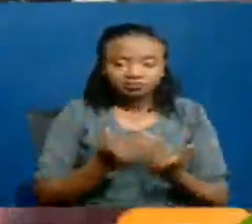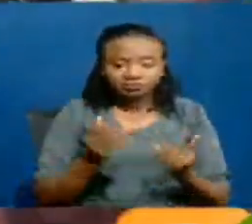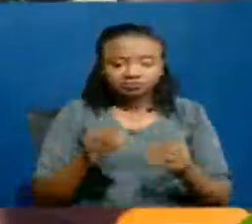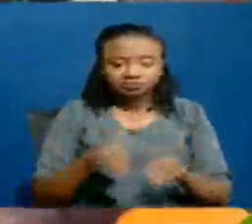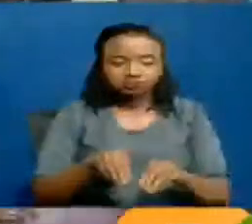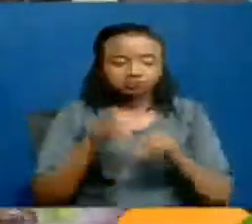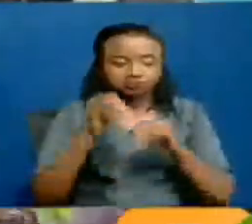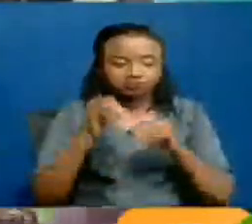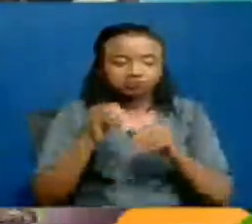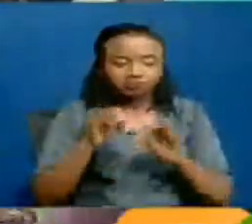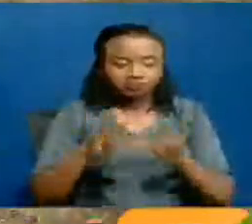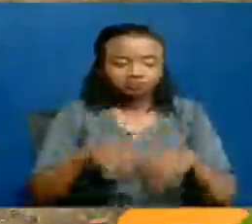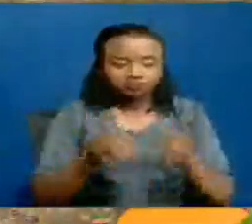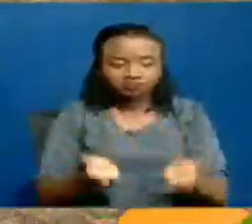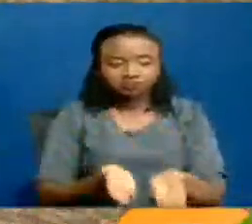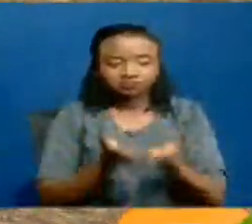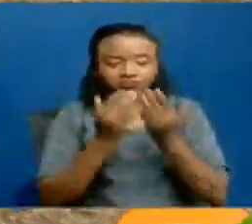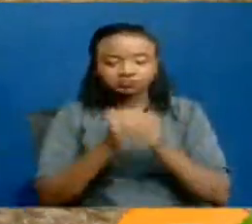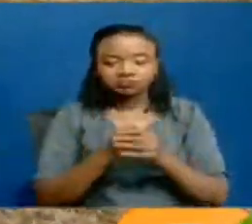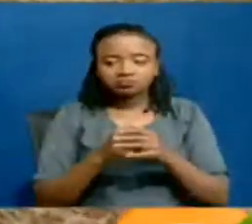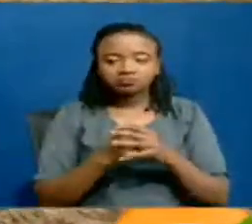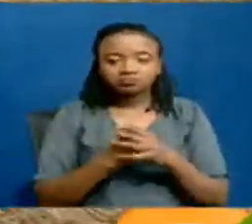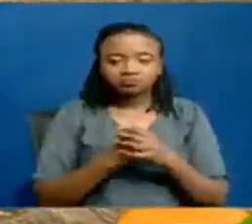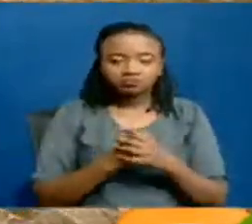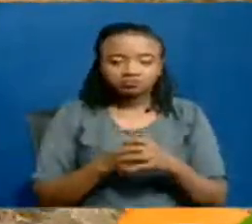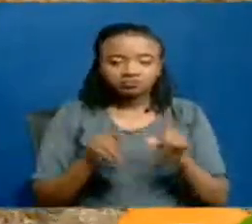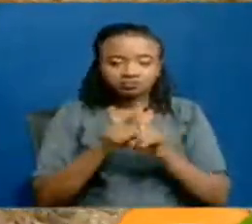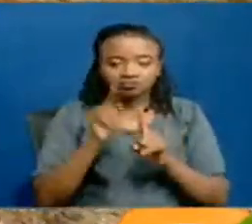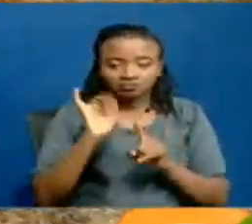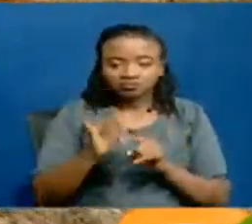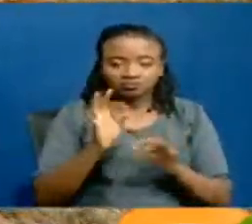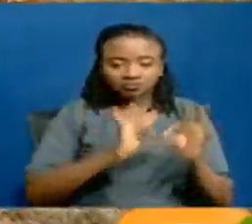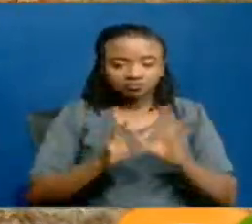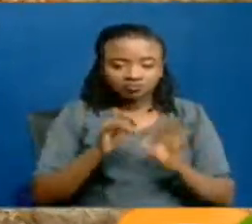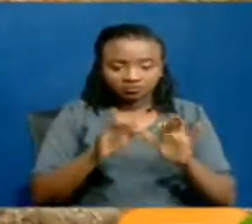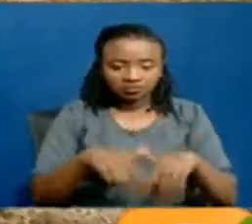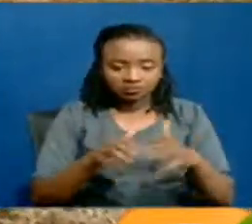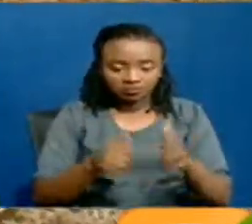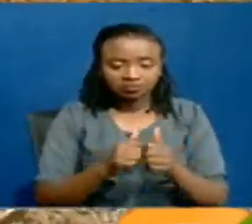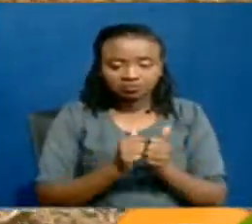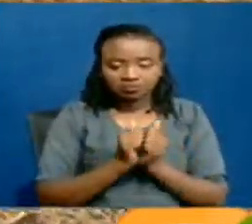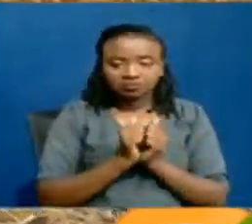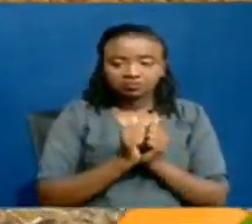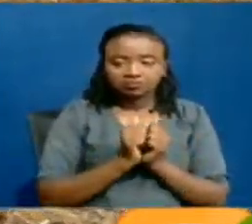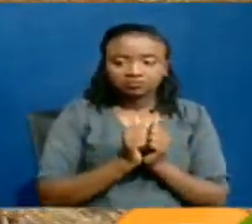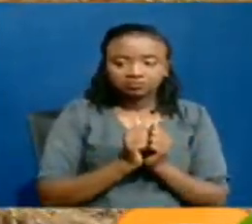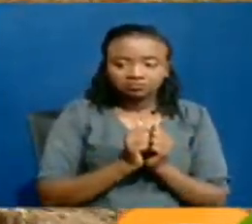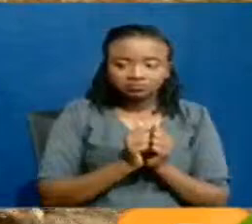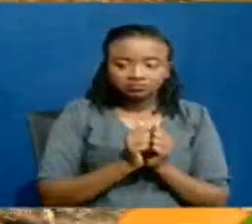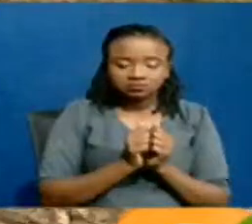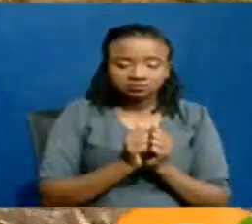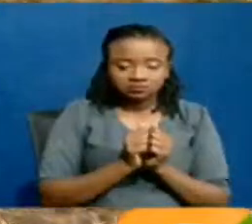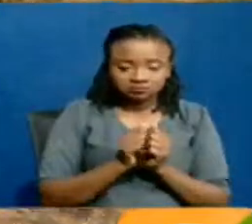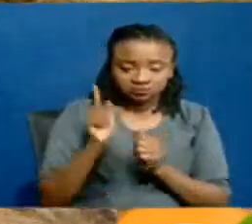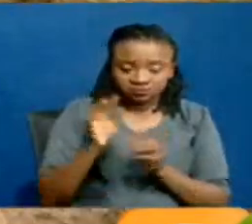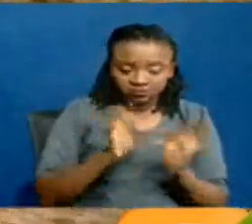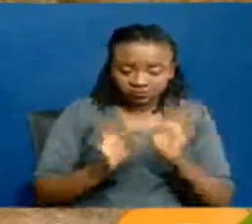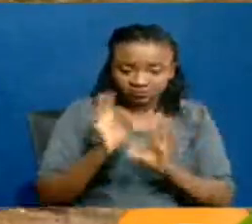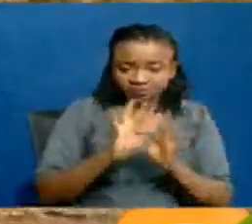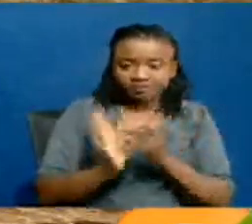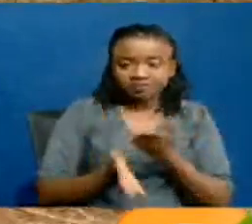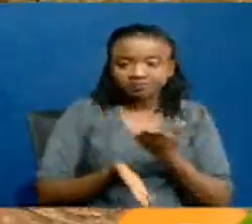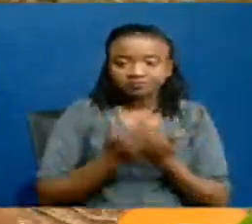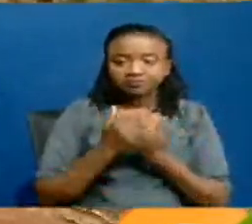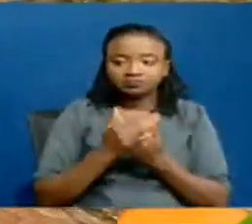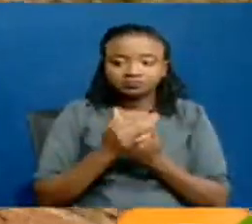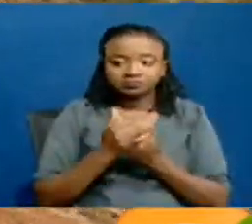boost productivity. Regenerative agriculture is a conservation and rehabilitation approach to food